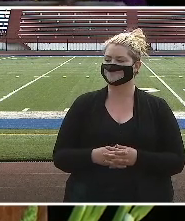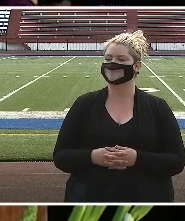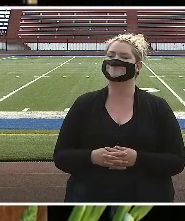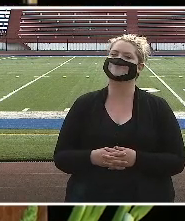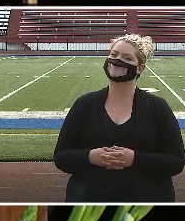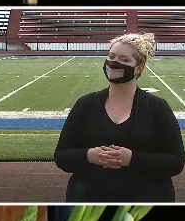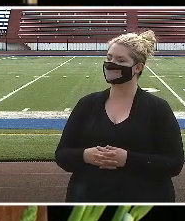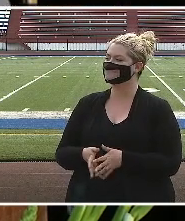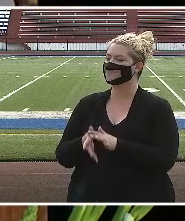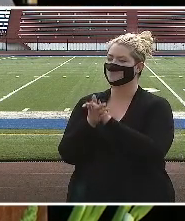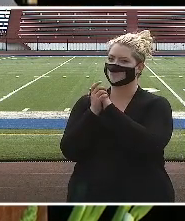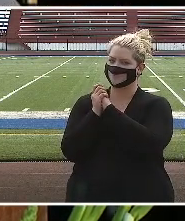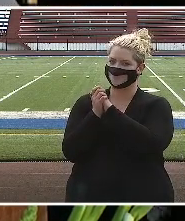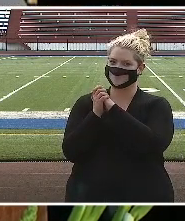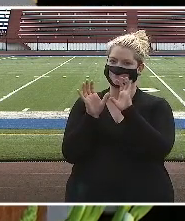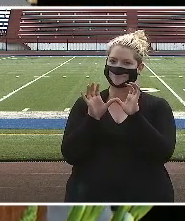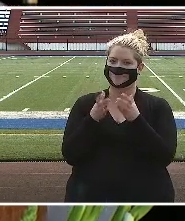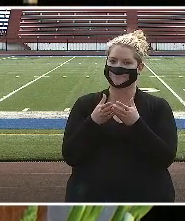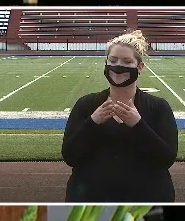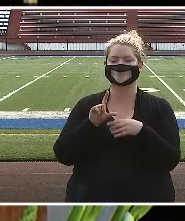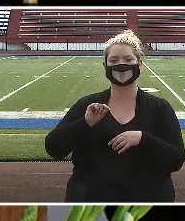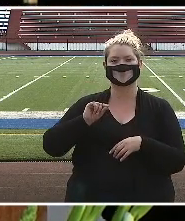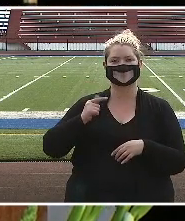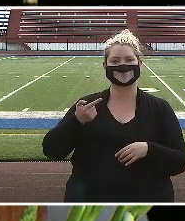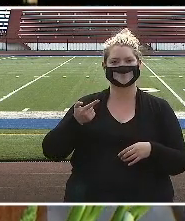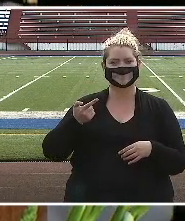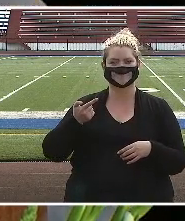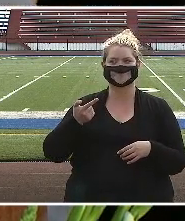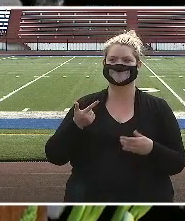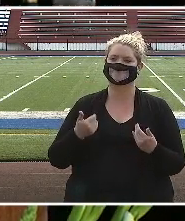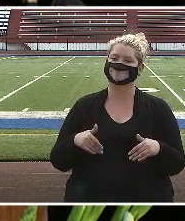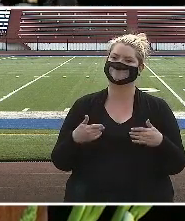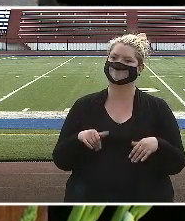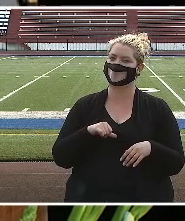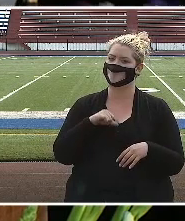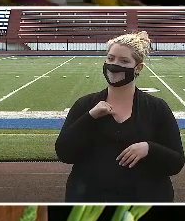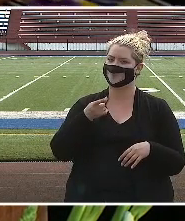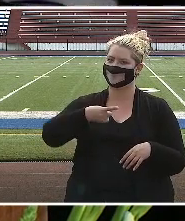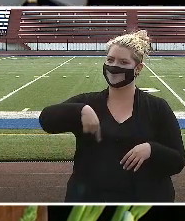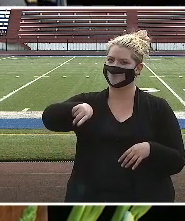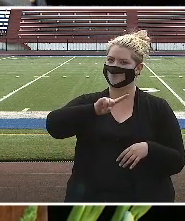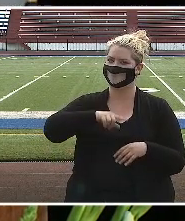Congratulations to the class of 2021. We are so proud of you.